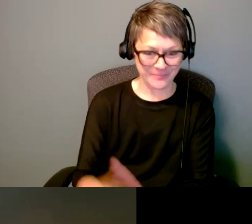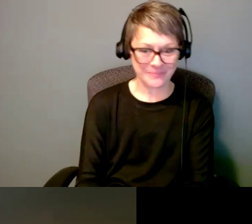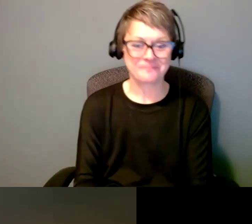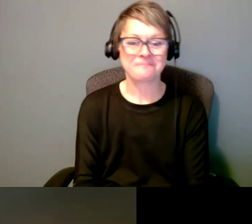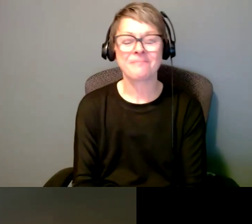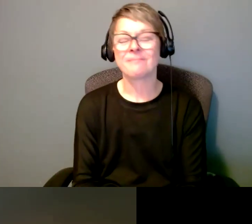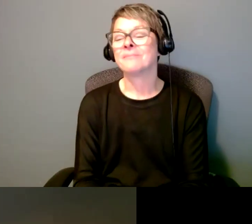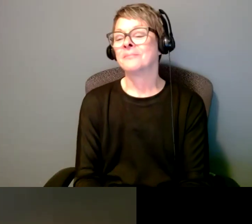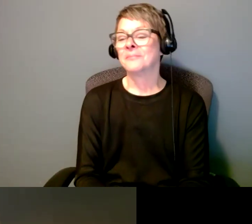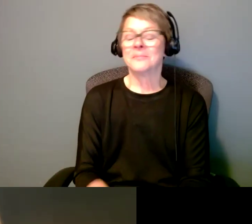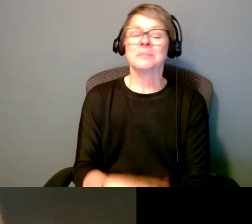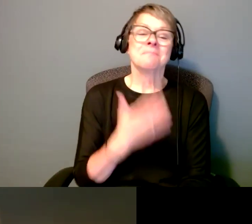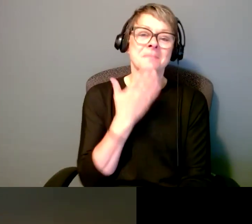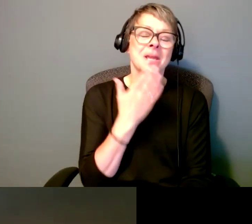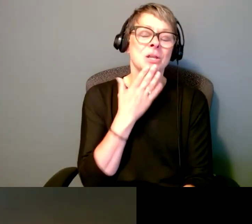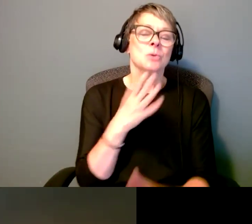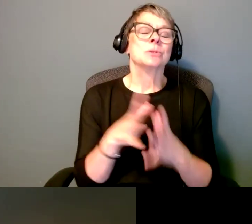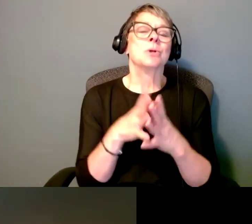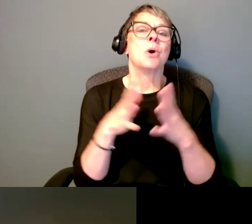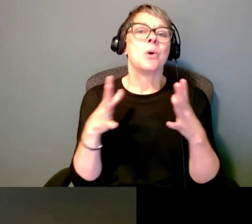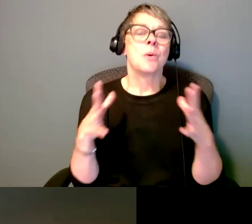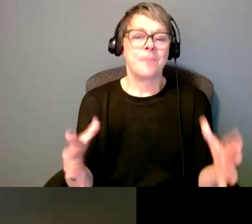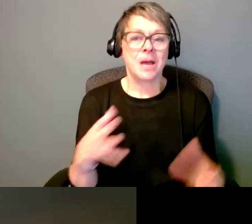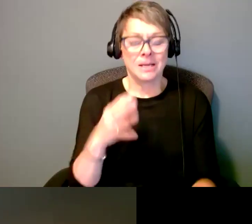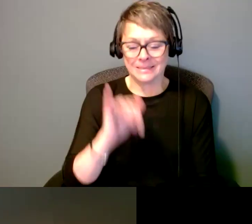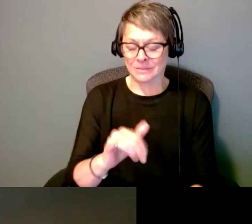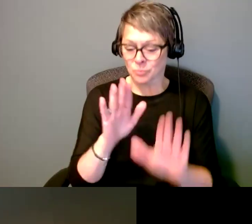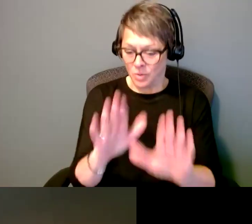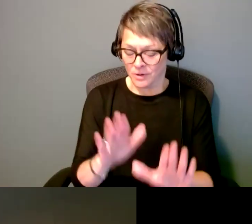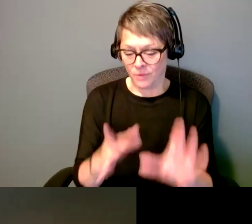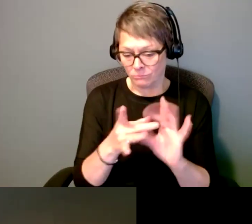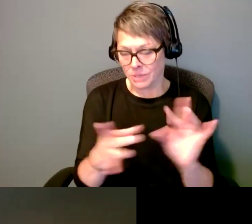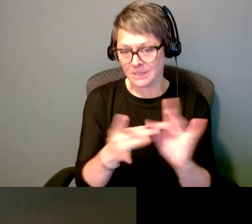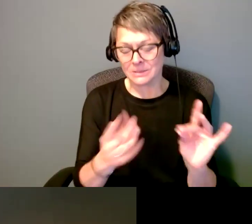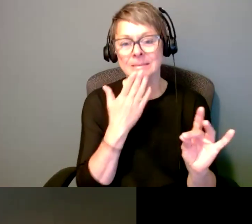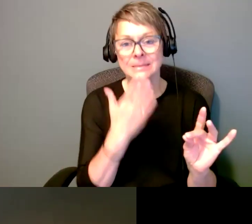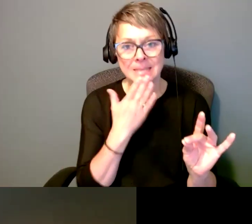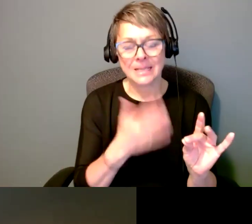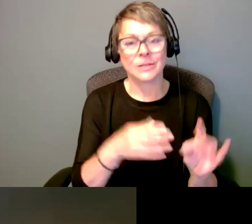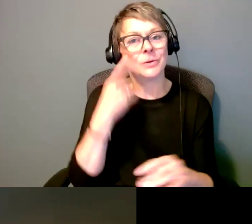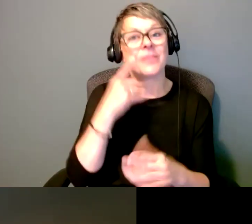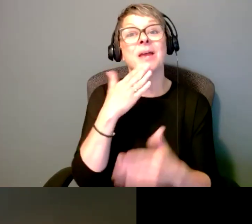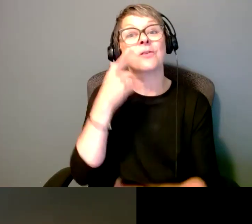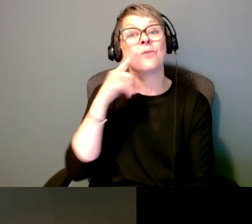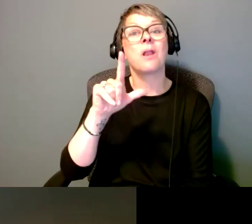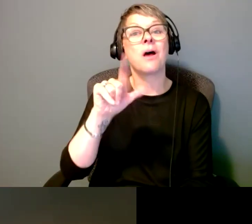Thank you so much, Secretary of State McLean, for those very kind words, and to Laura Tamblin-Watts, a leader I admire,